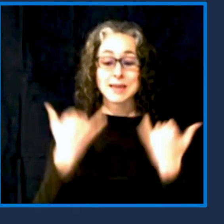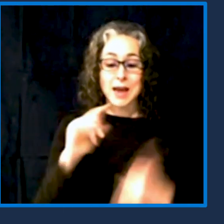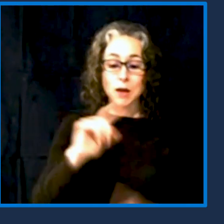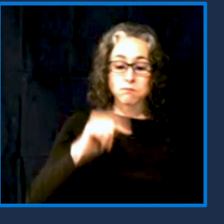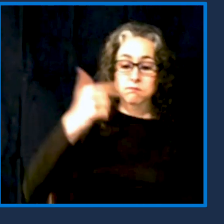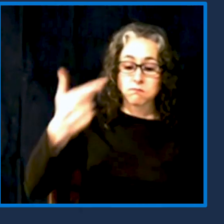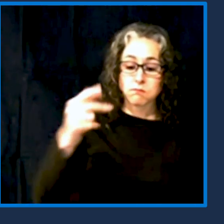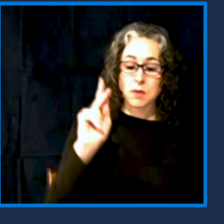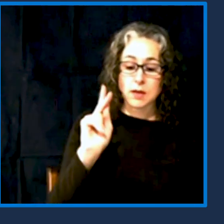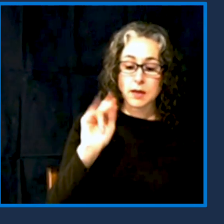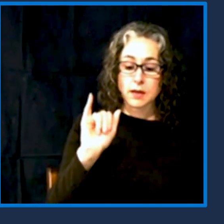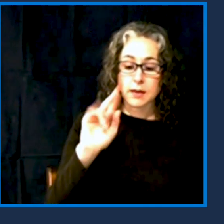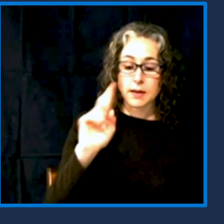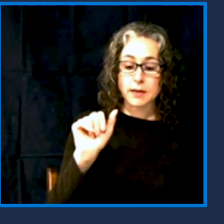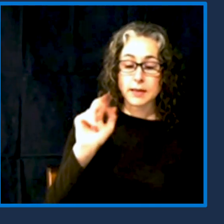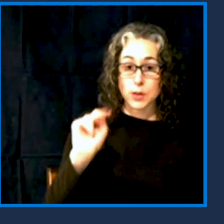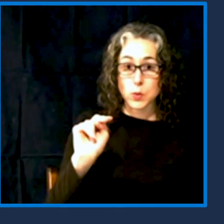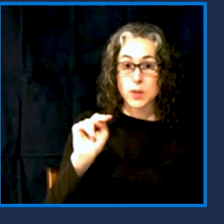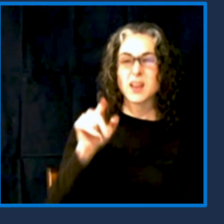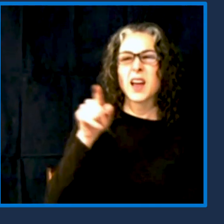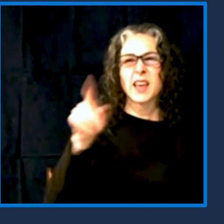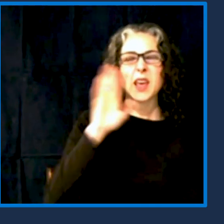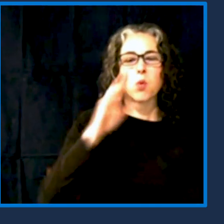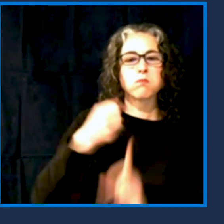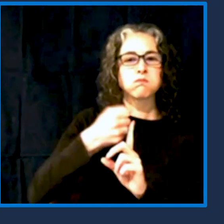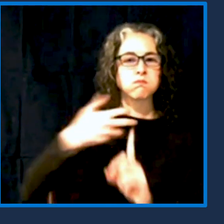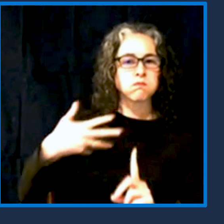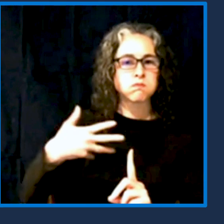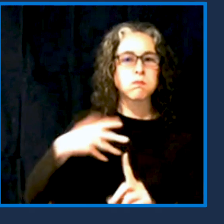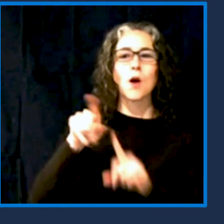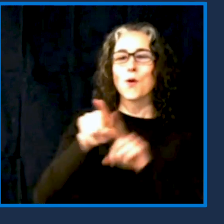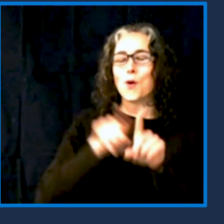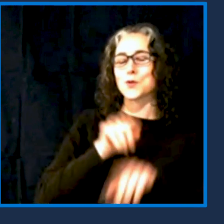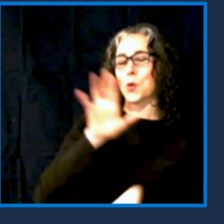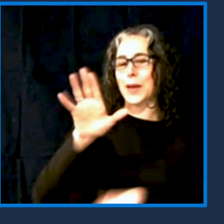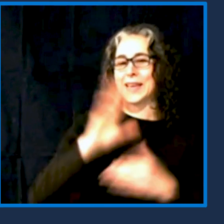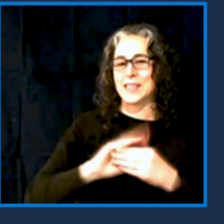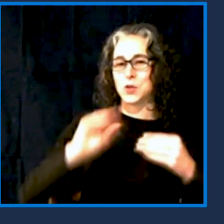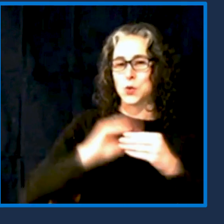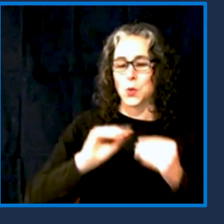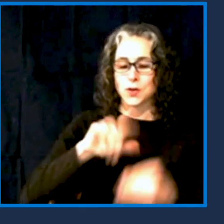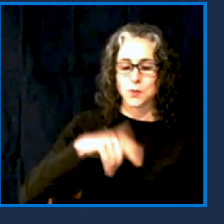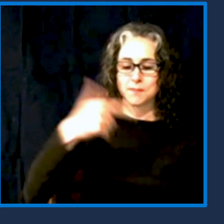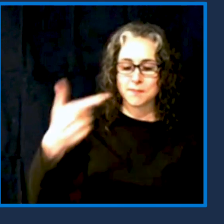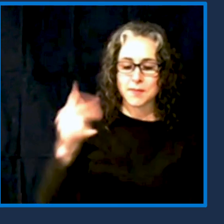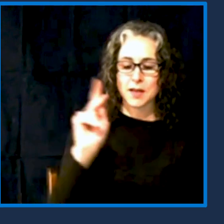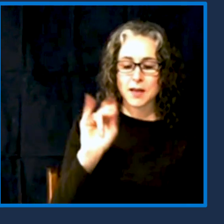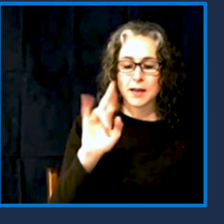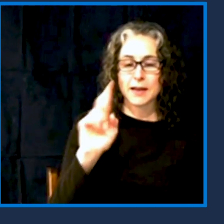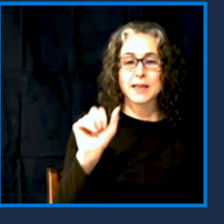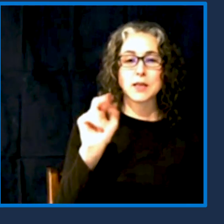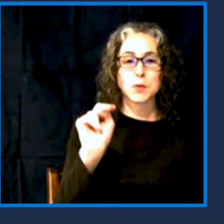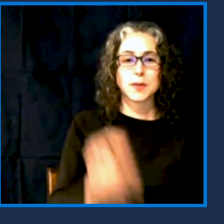now to share more on this effort along with his story. Kiran, over to you.